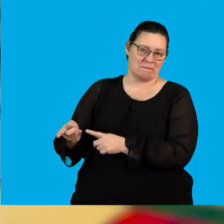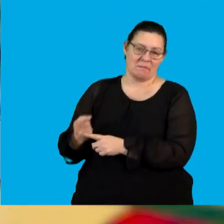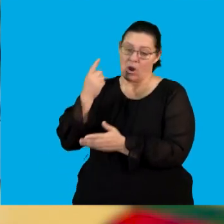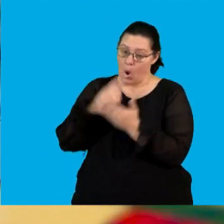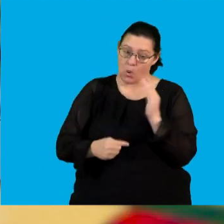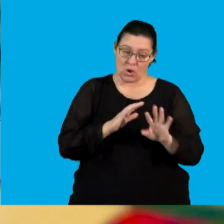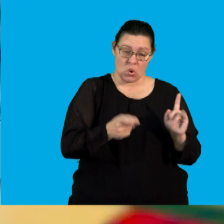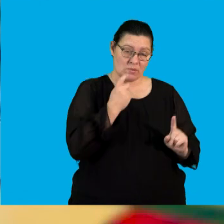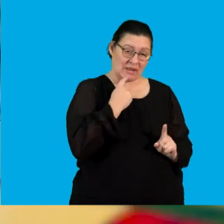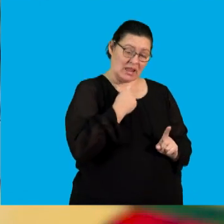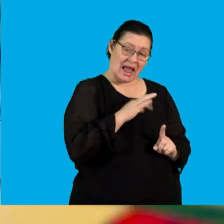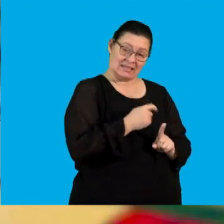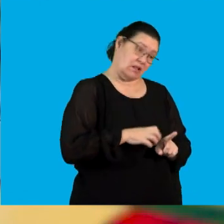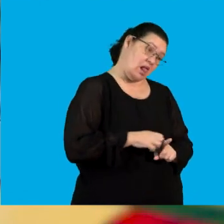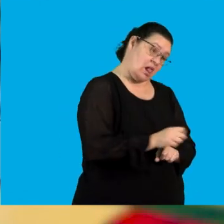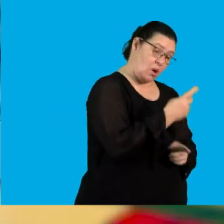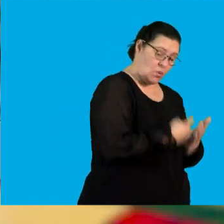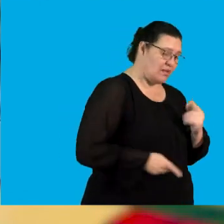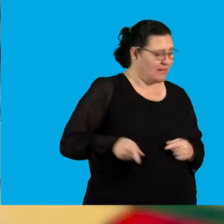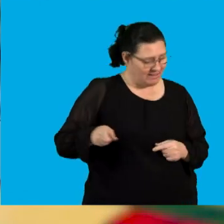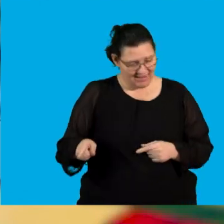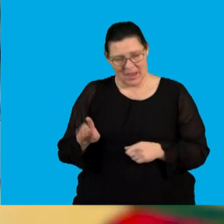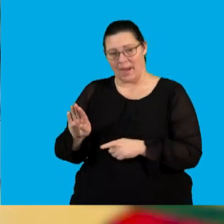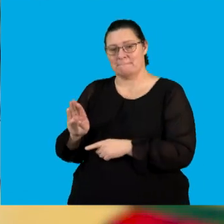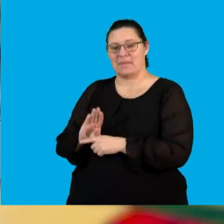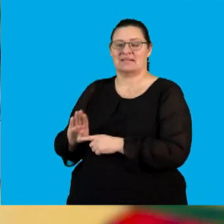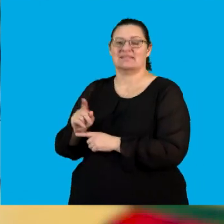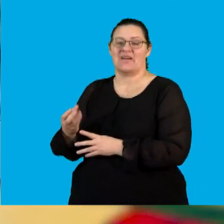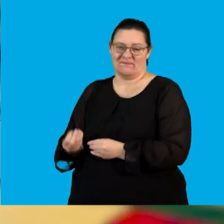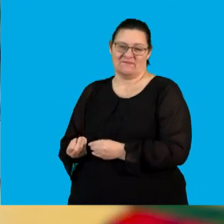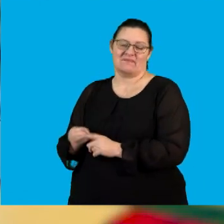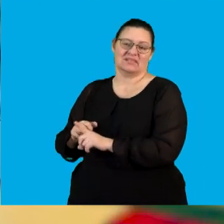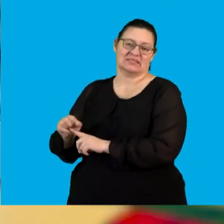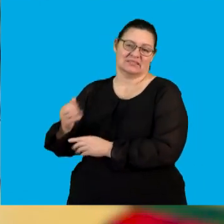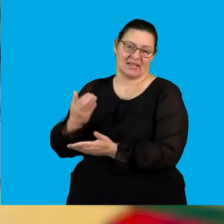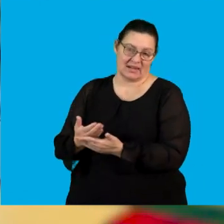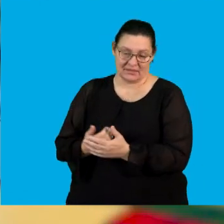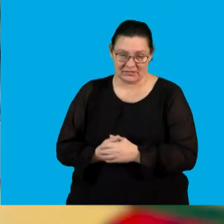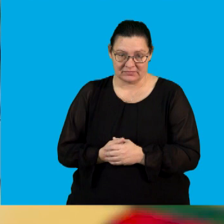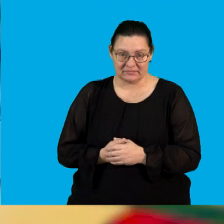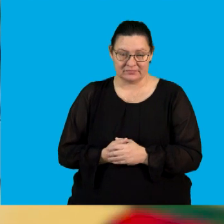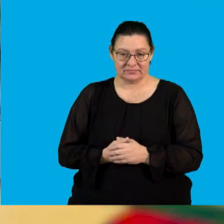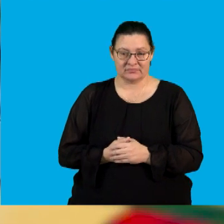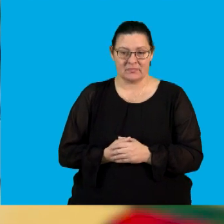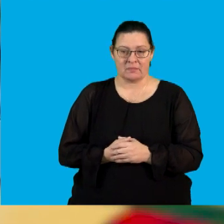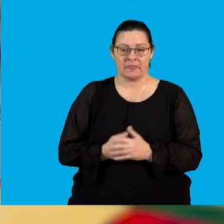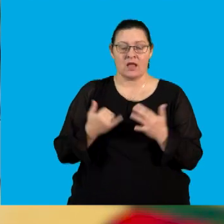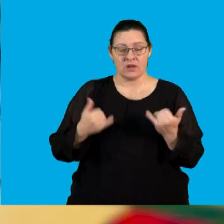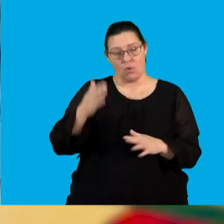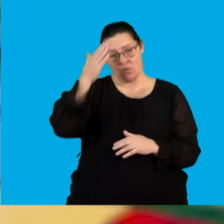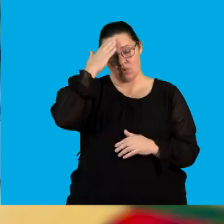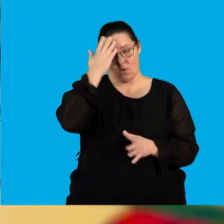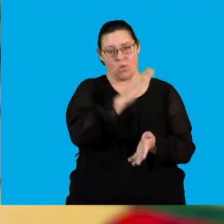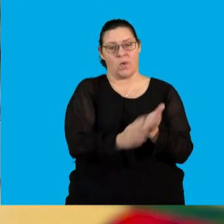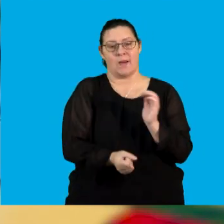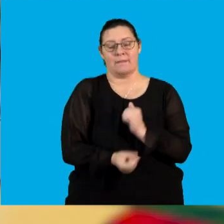So therefore, not only the non-metal oxide solutions are corrosive, even the metal oxide solutions, they're also corrosive. So now